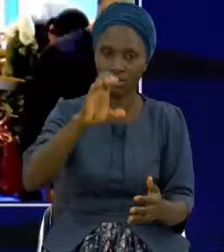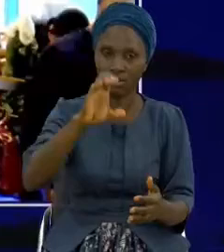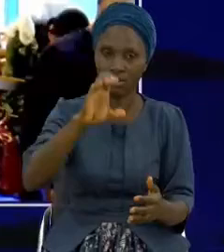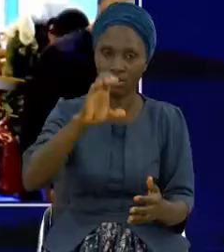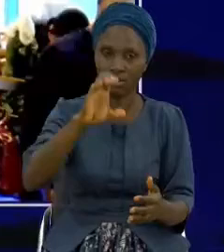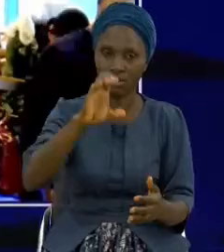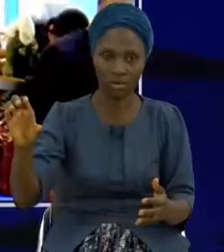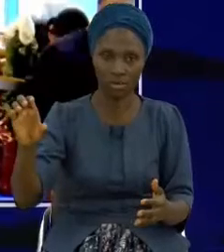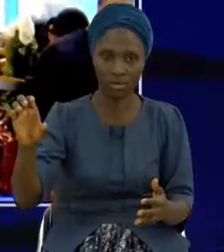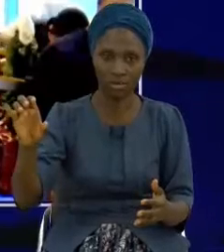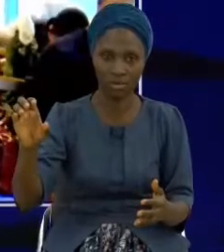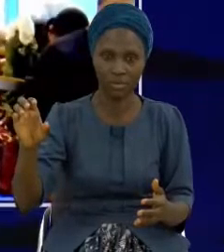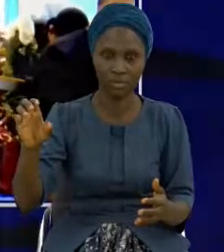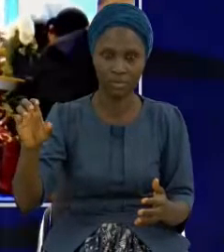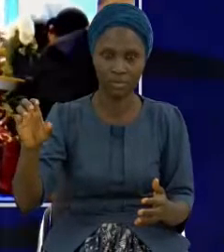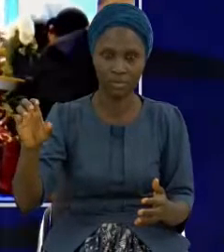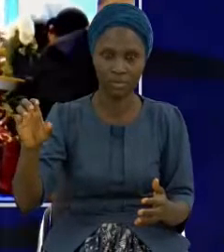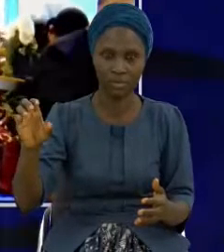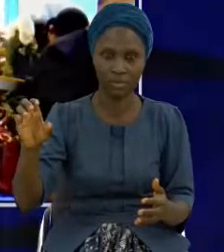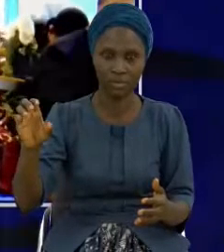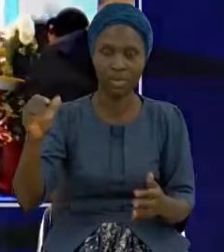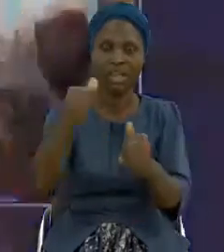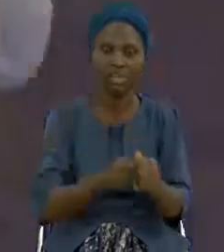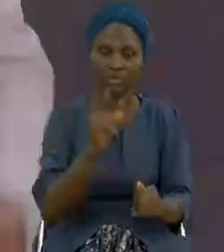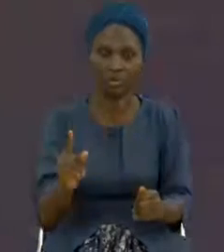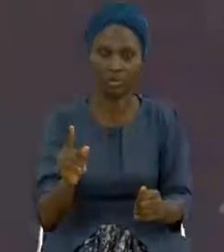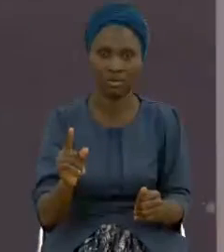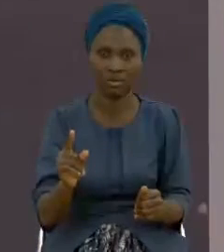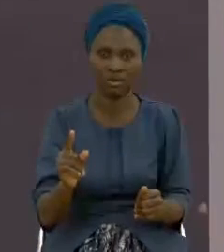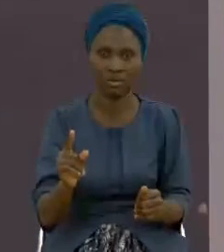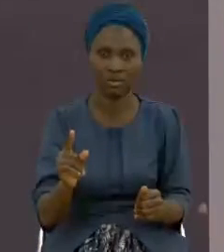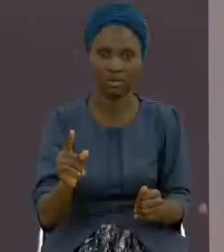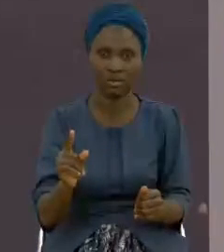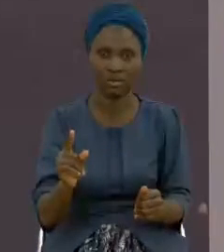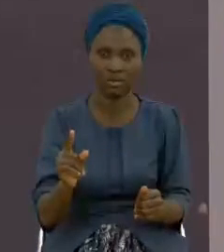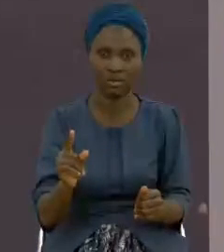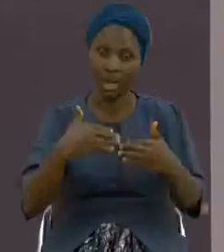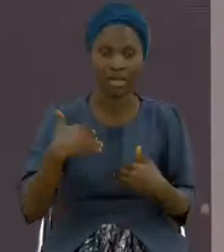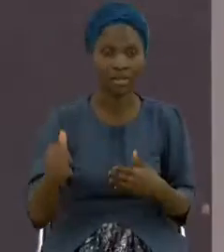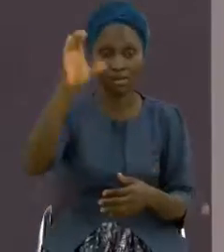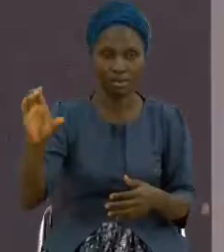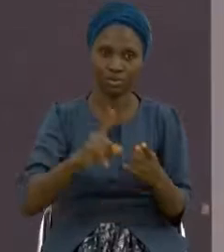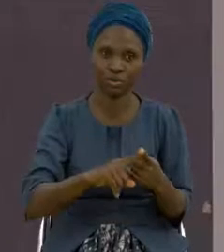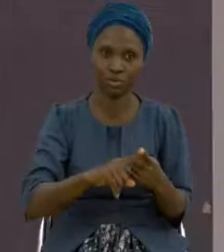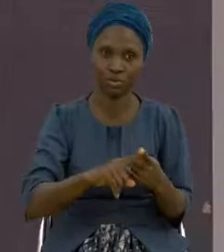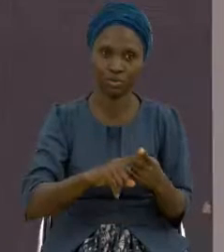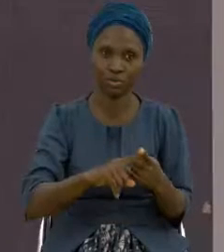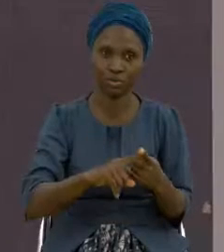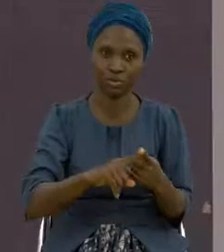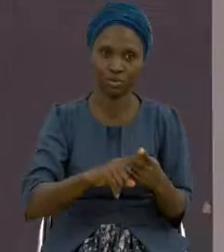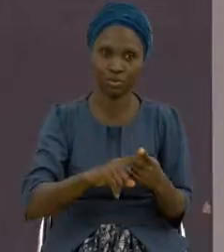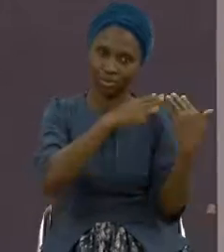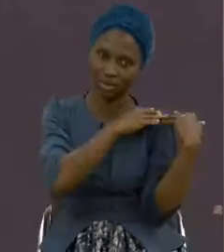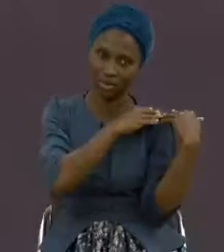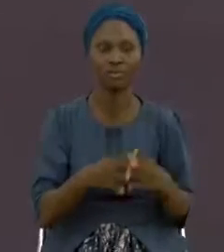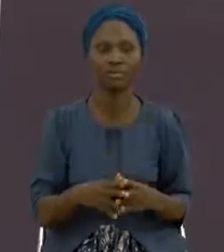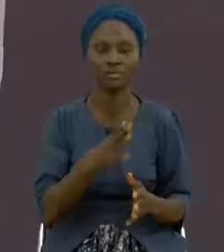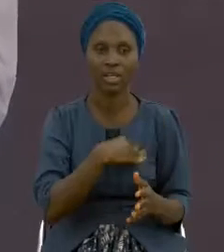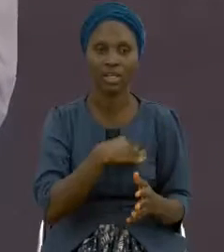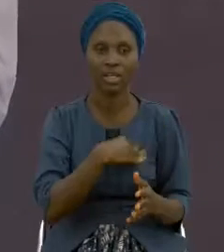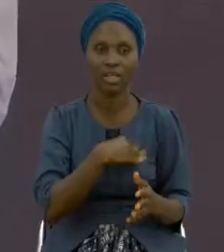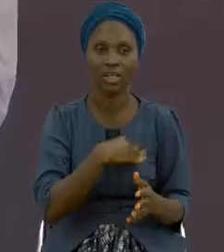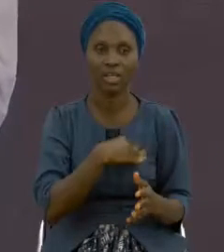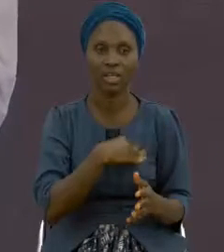Everyone has a cross to carry. And the songwriter tells us, carry your